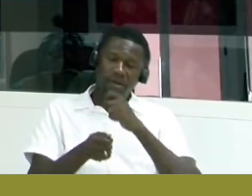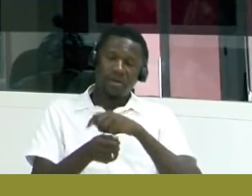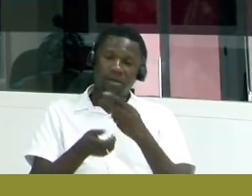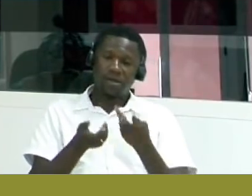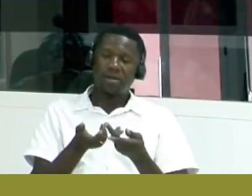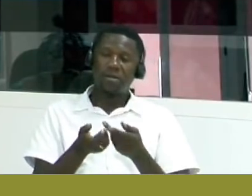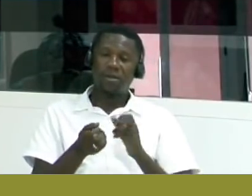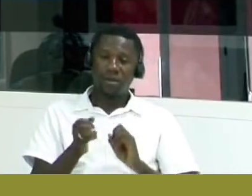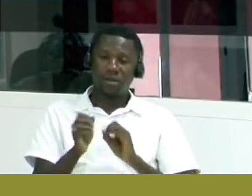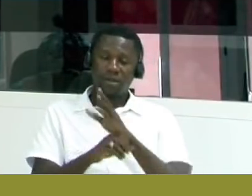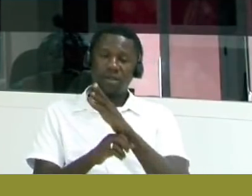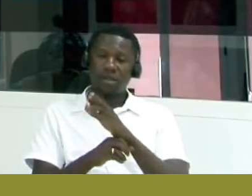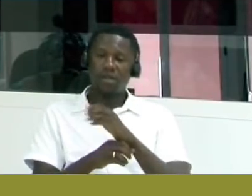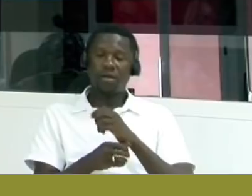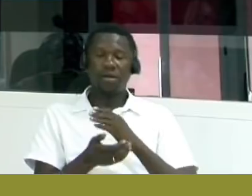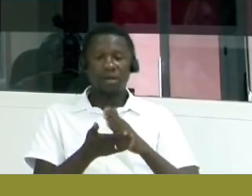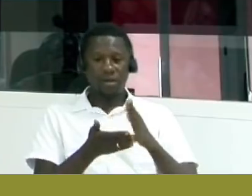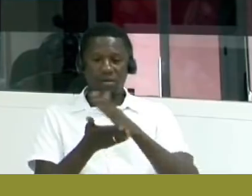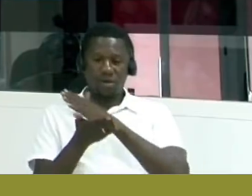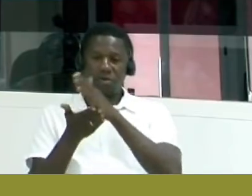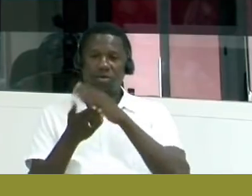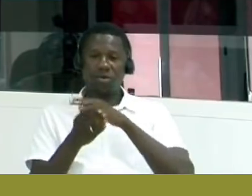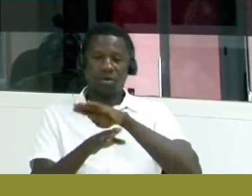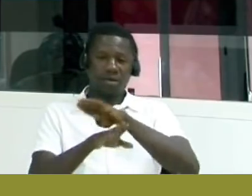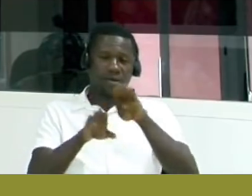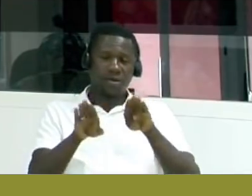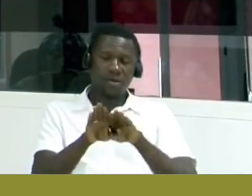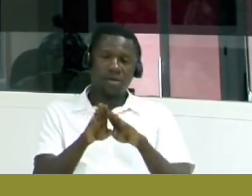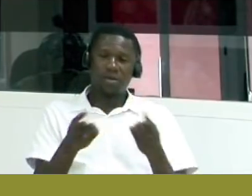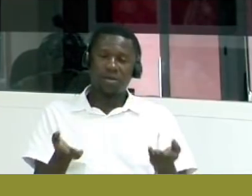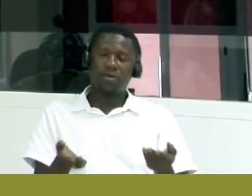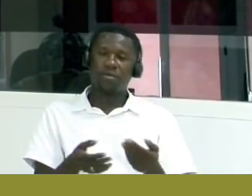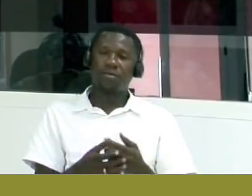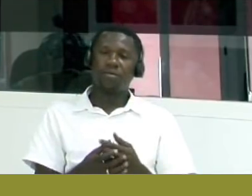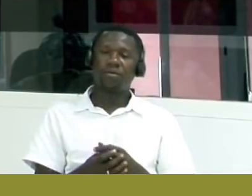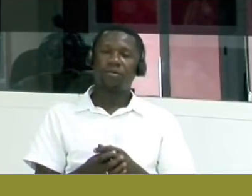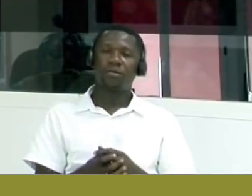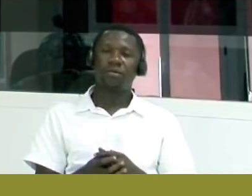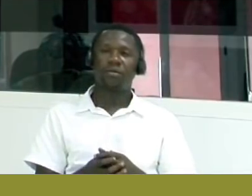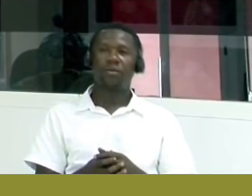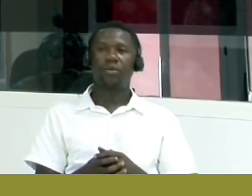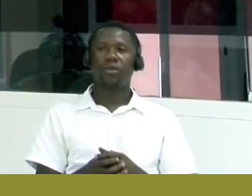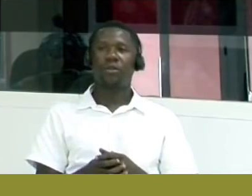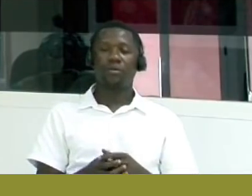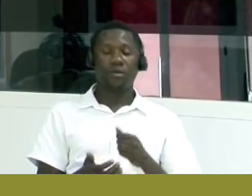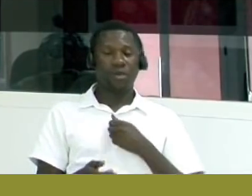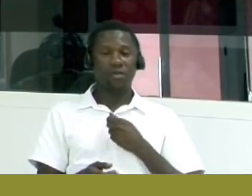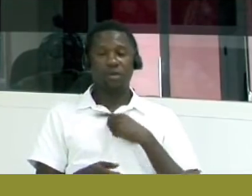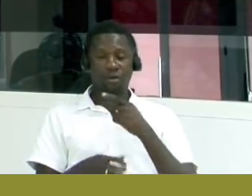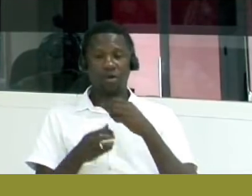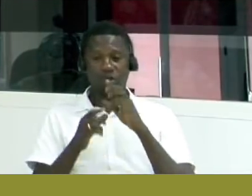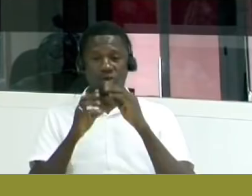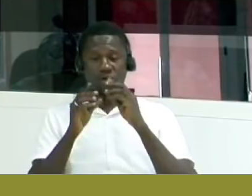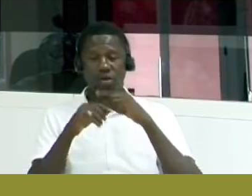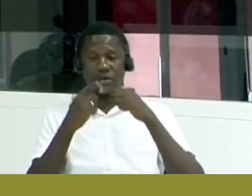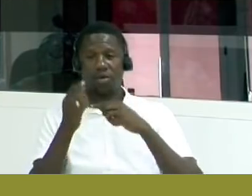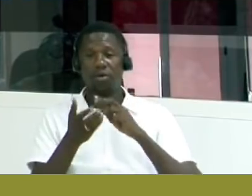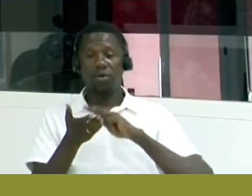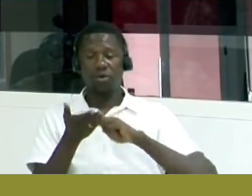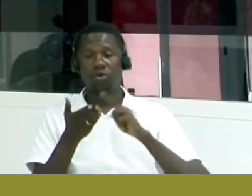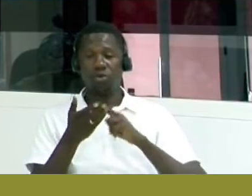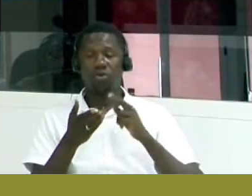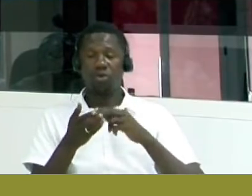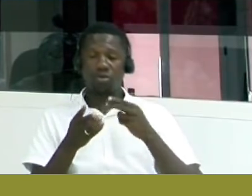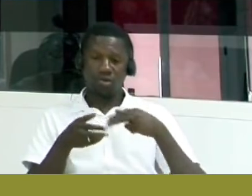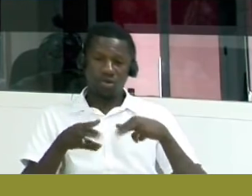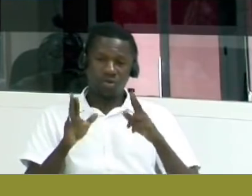and disseminated to the forces on the ground. I am afraid you are talking about normal circumstances, Council. Yes, I would imagine